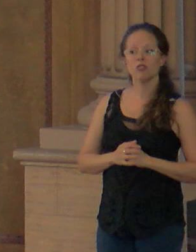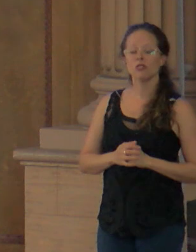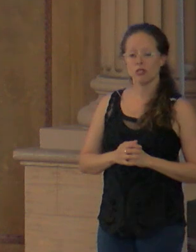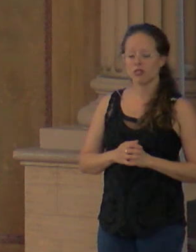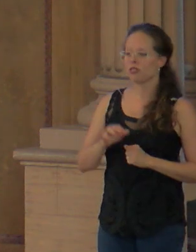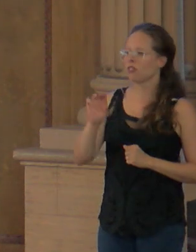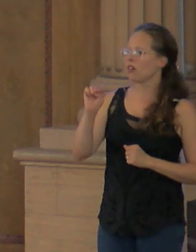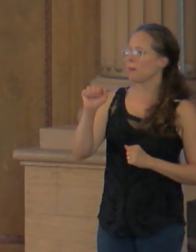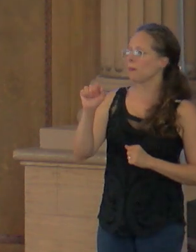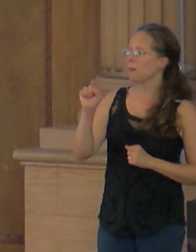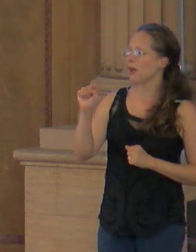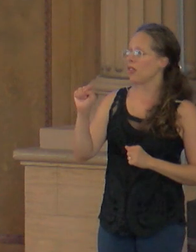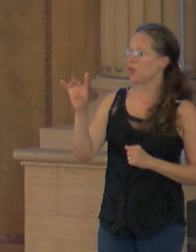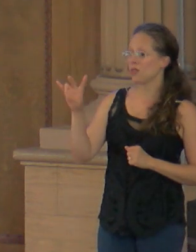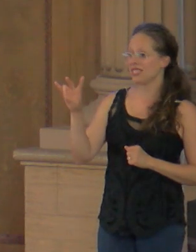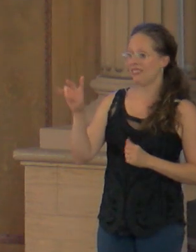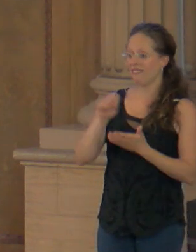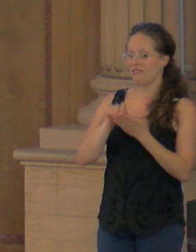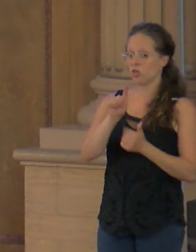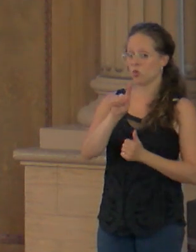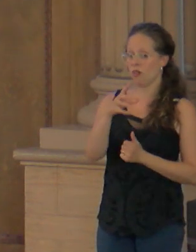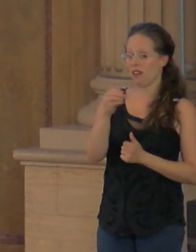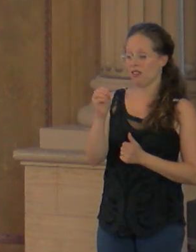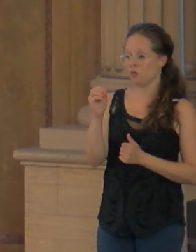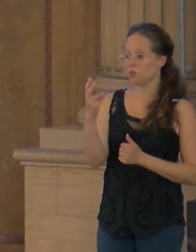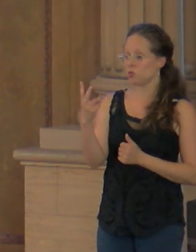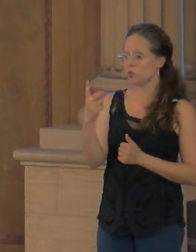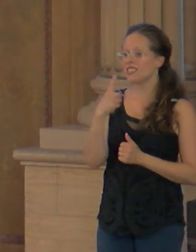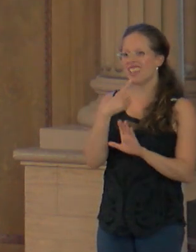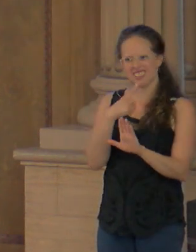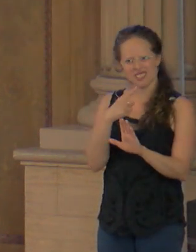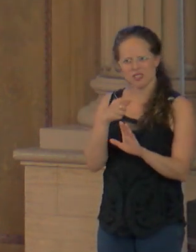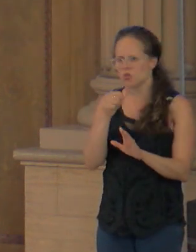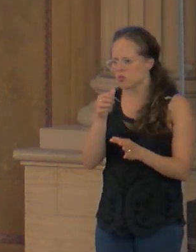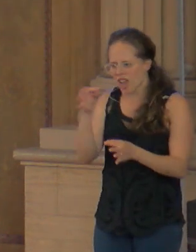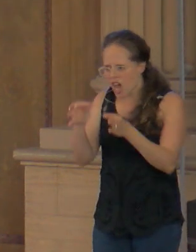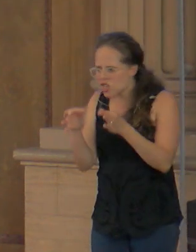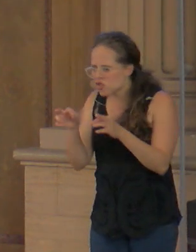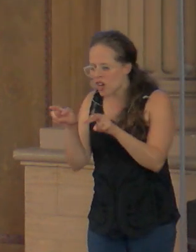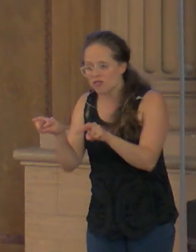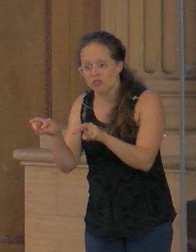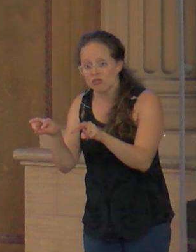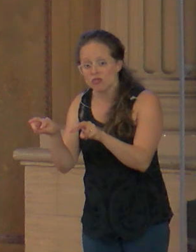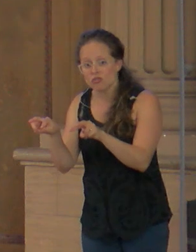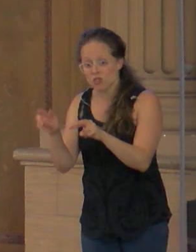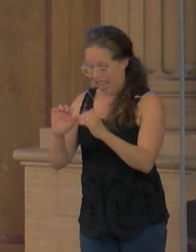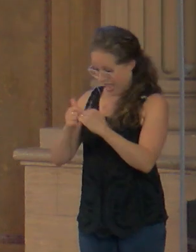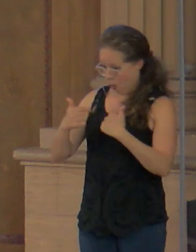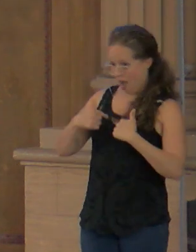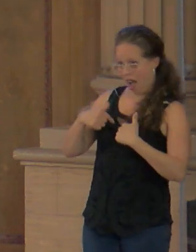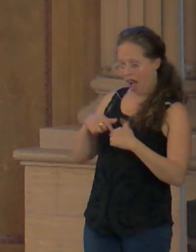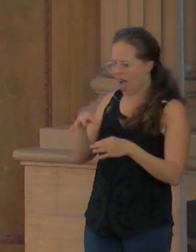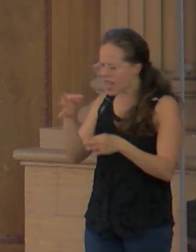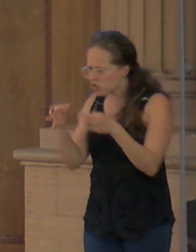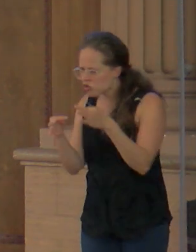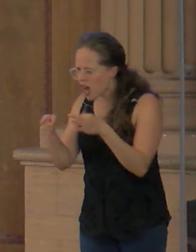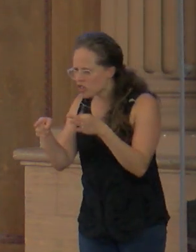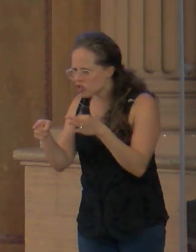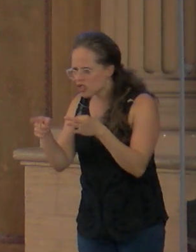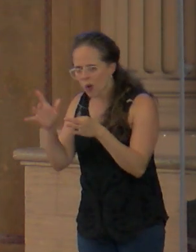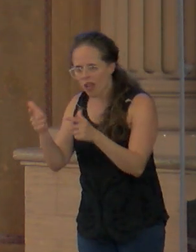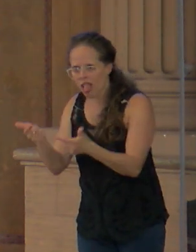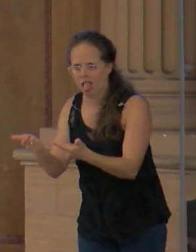Matthew 7, 1 and 2, he says, "Judge not that you be not judged. For with the judgment you pronounce, you will be